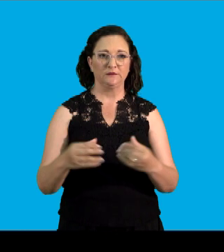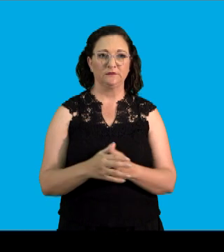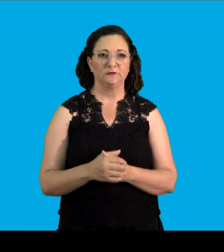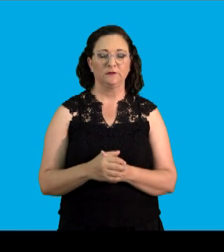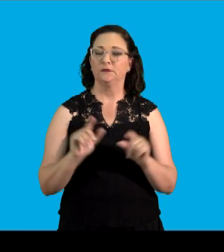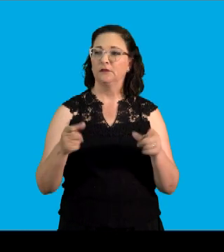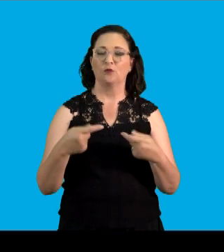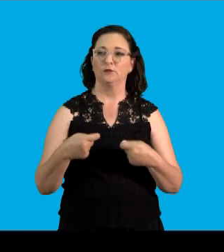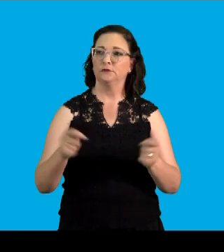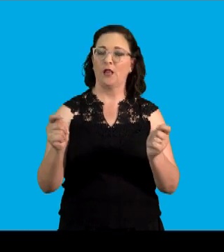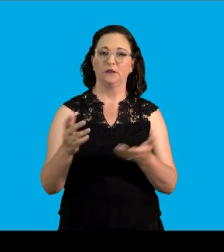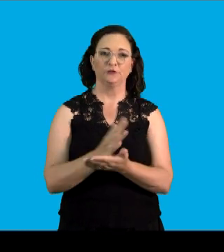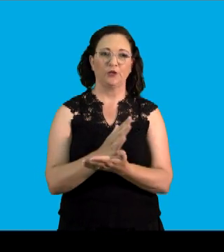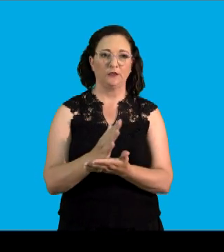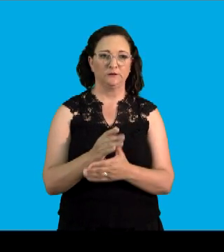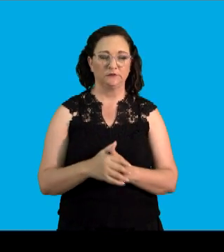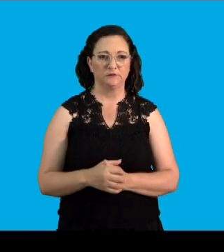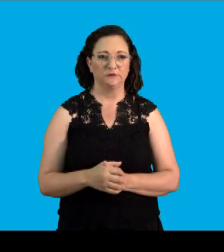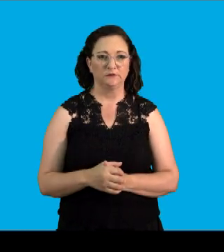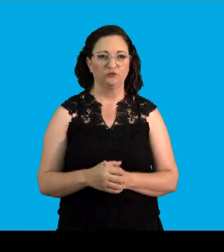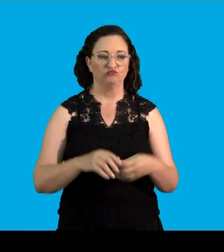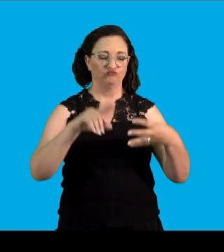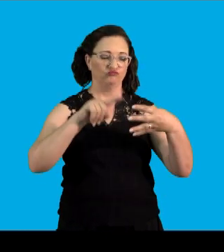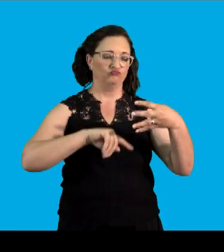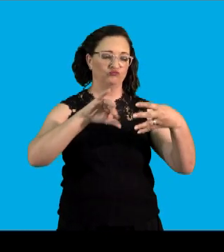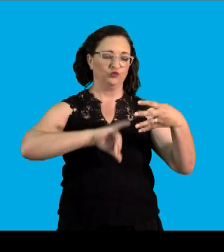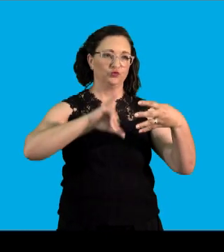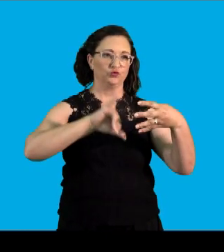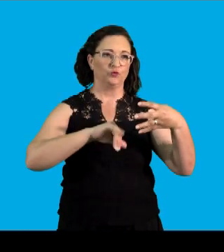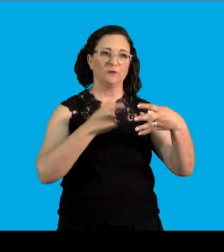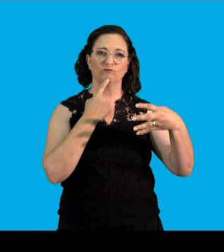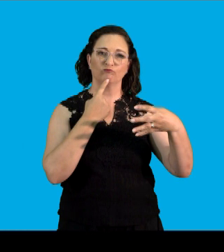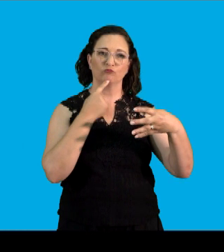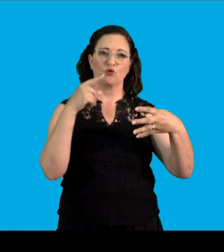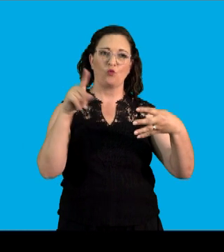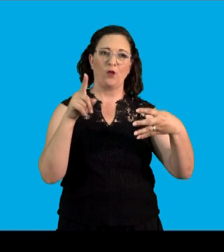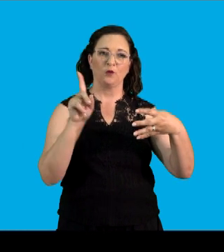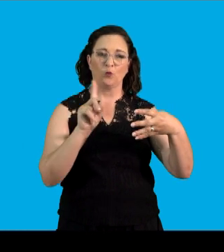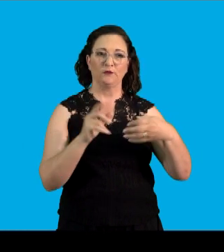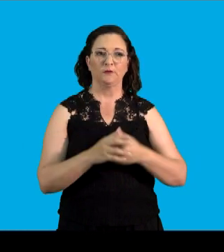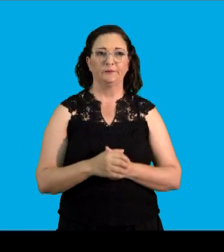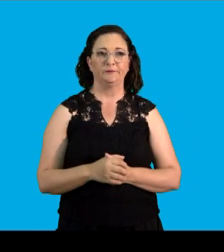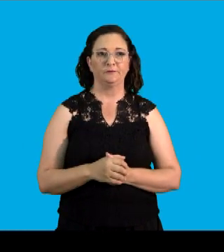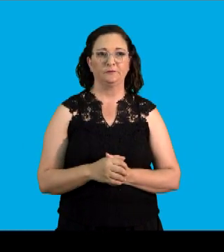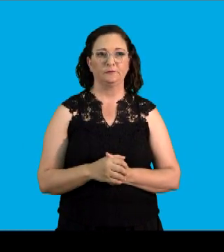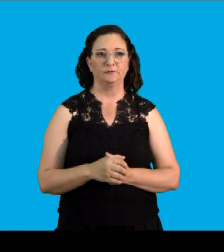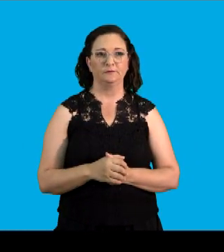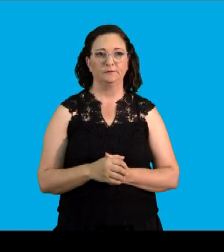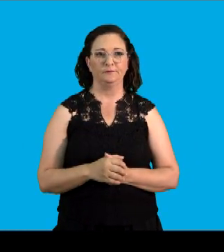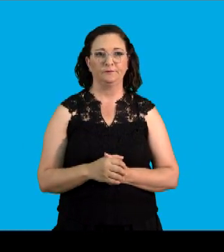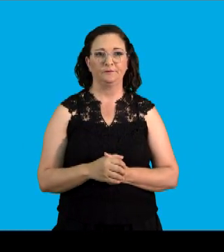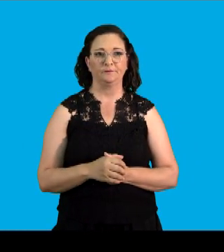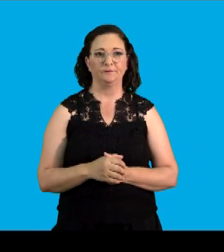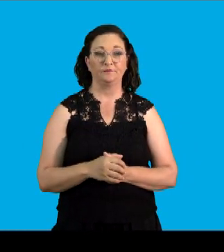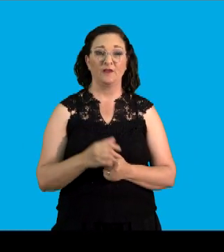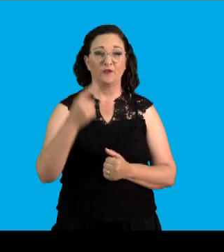cannot sell shares to the public. So you look, and then by just looking here, which one is the right answer? All right, so if you feel that the